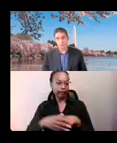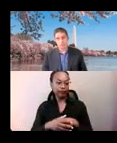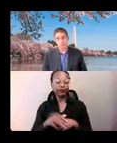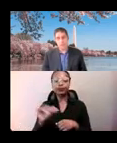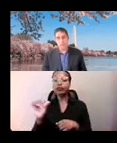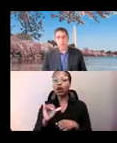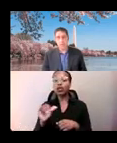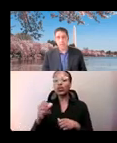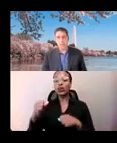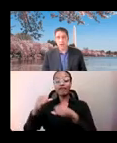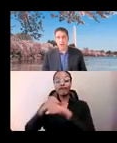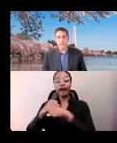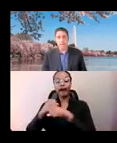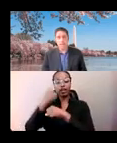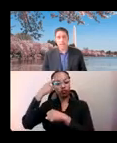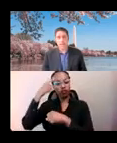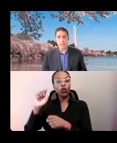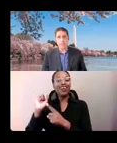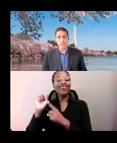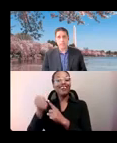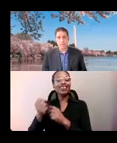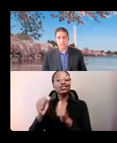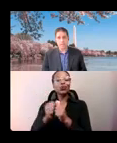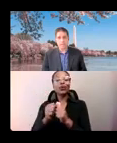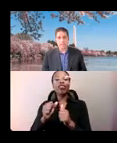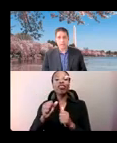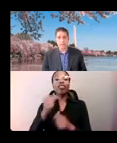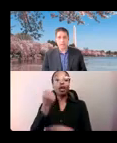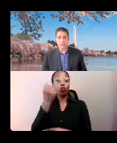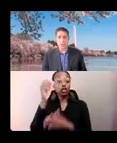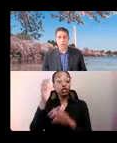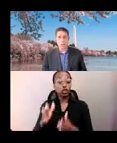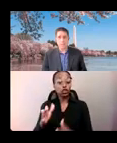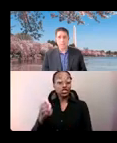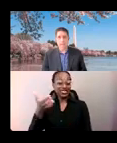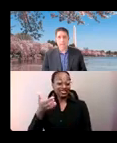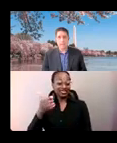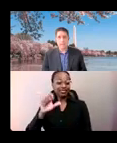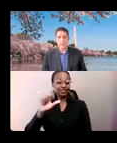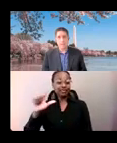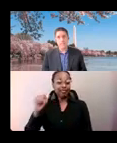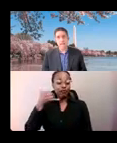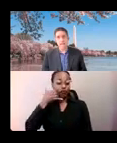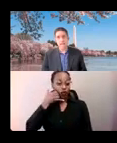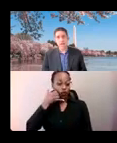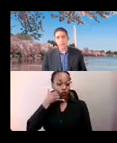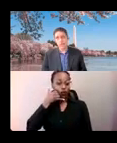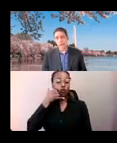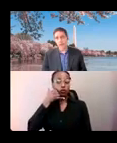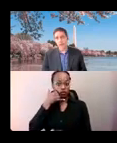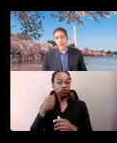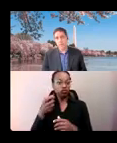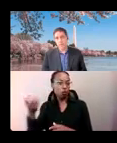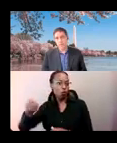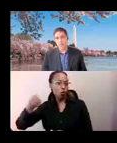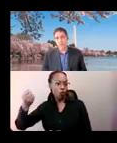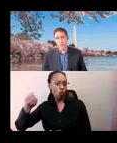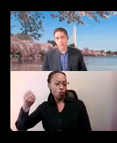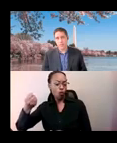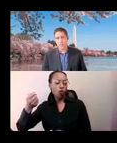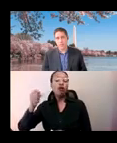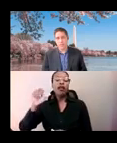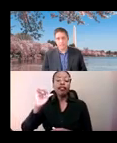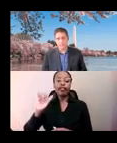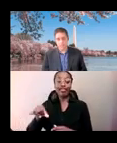cell phones. That was our case about that was dismissed about a month ago. And just today, we filed our notice of